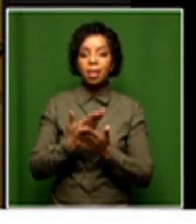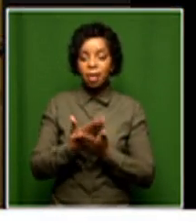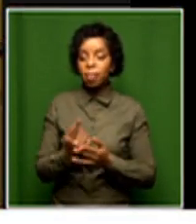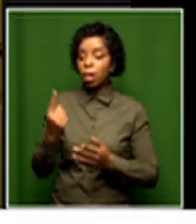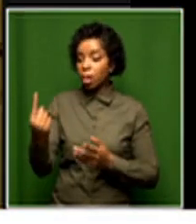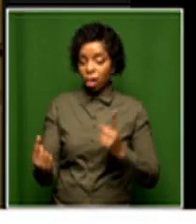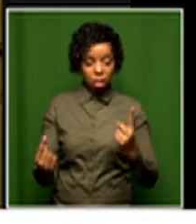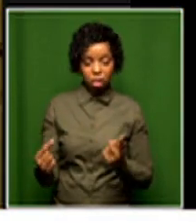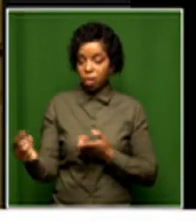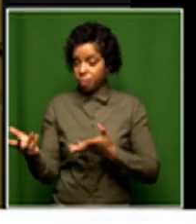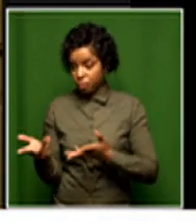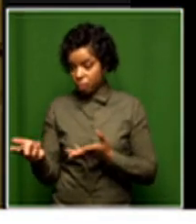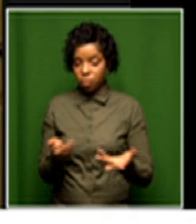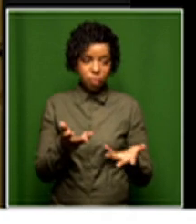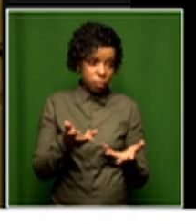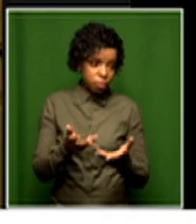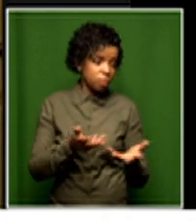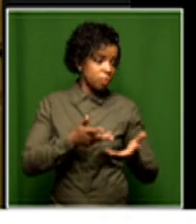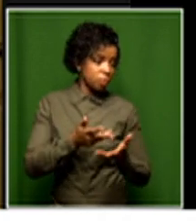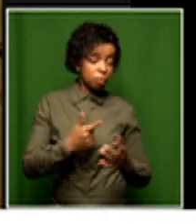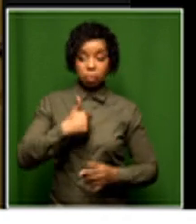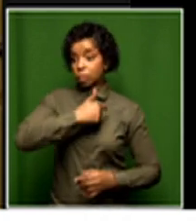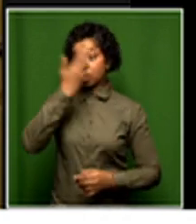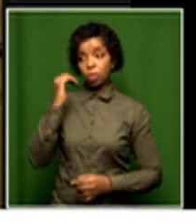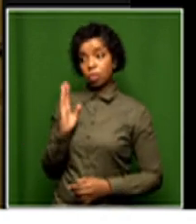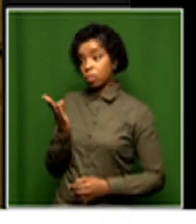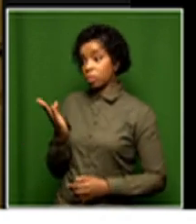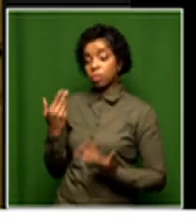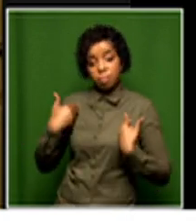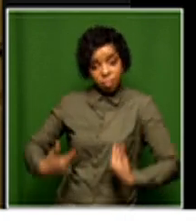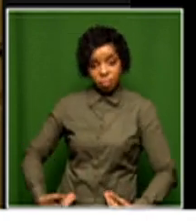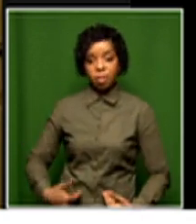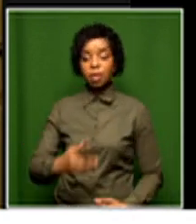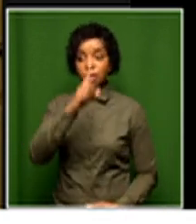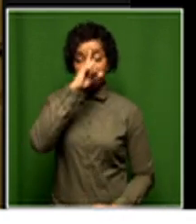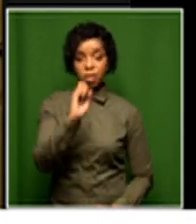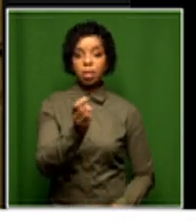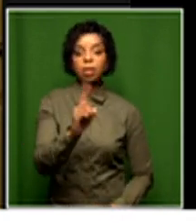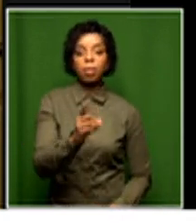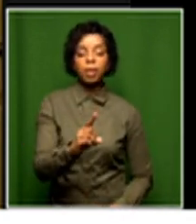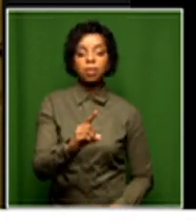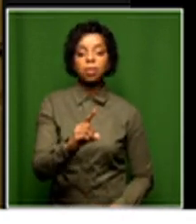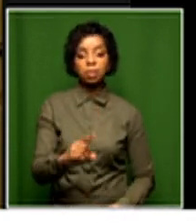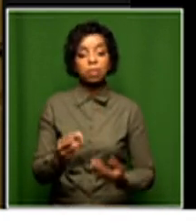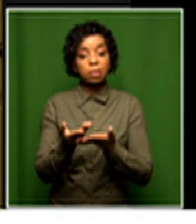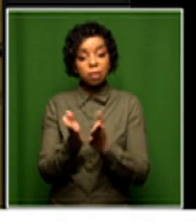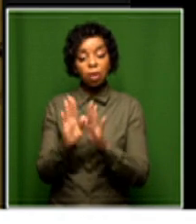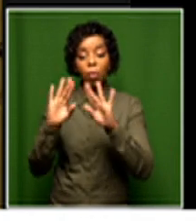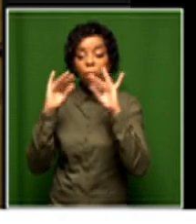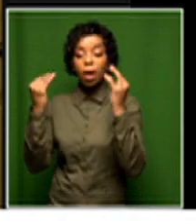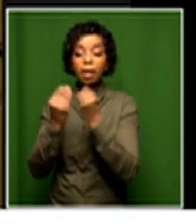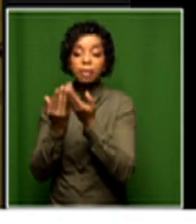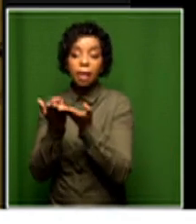don't know about you, Simpiwe, but I personally believe that there simply isn't enough civic organization